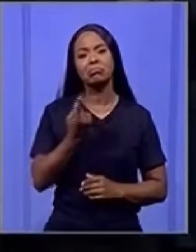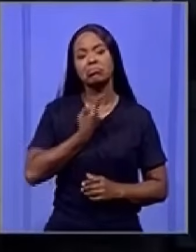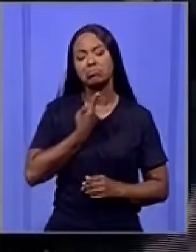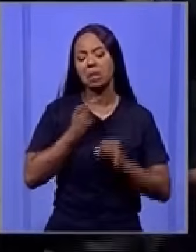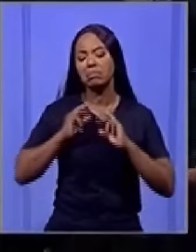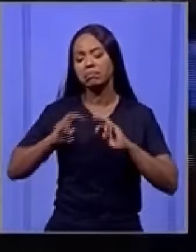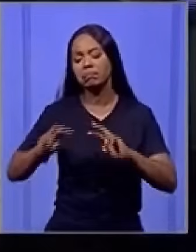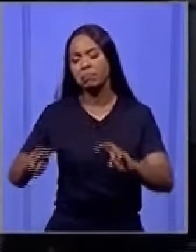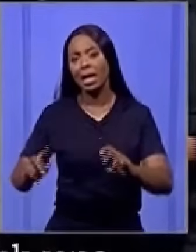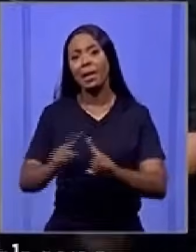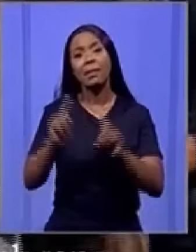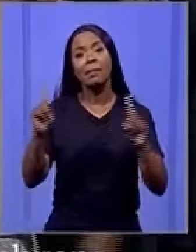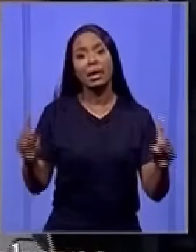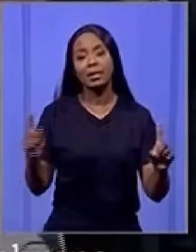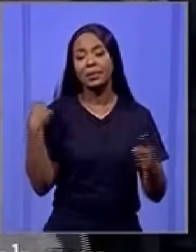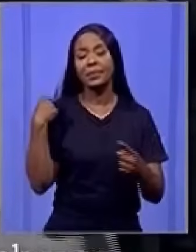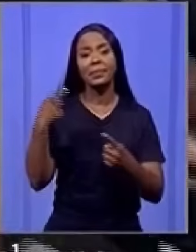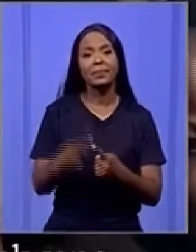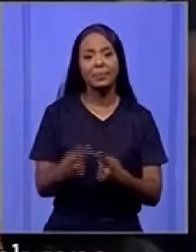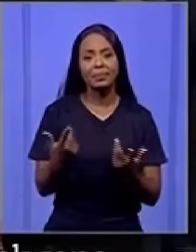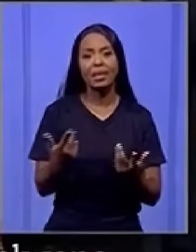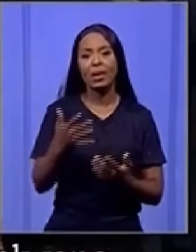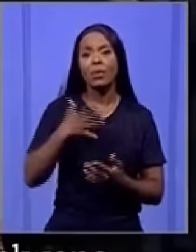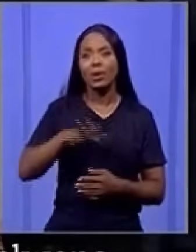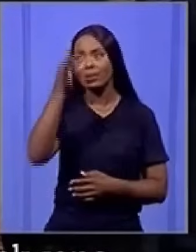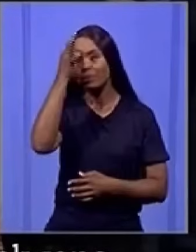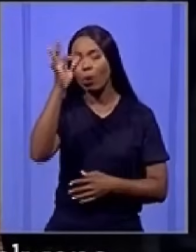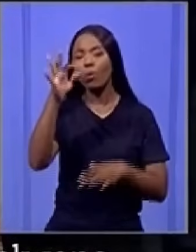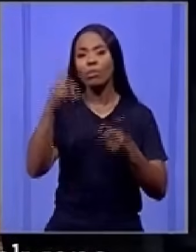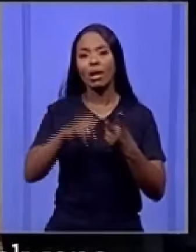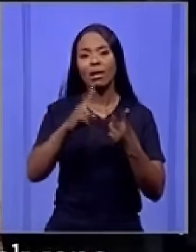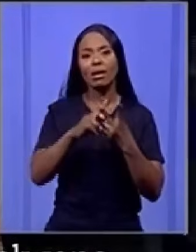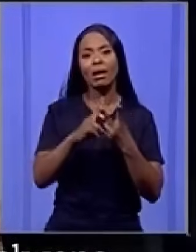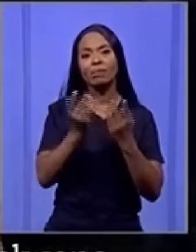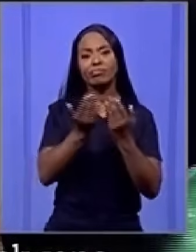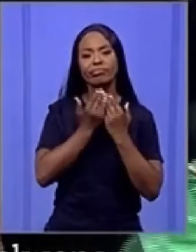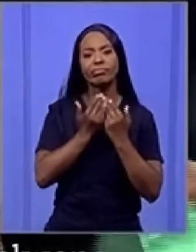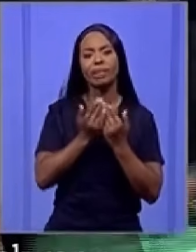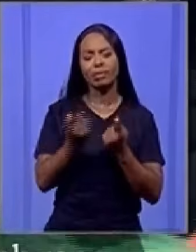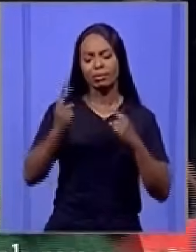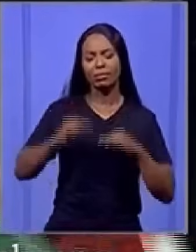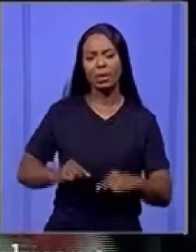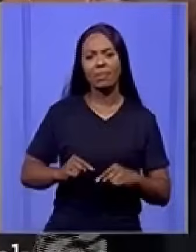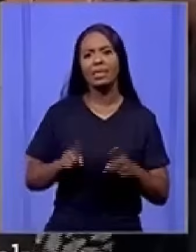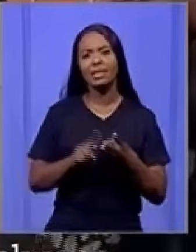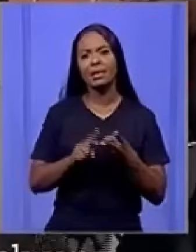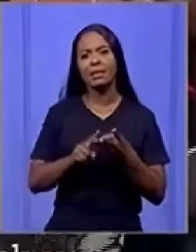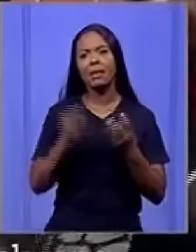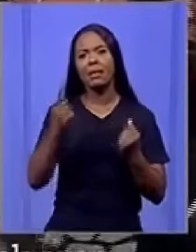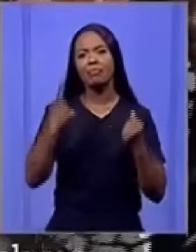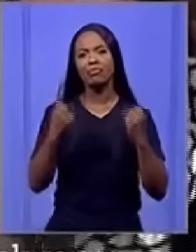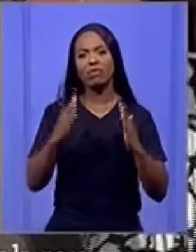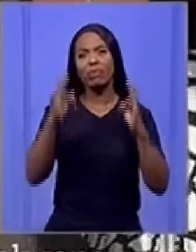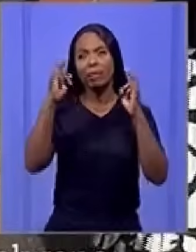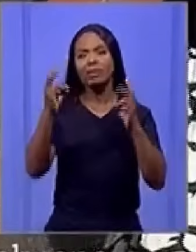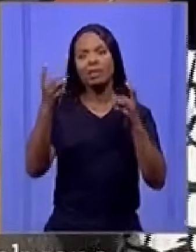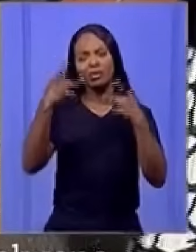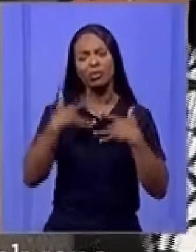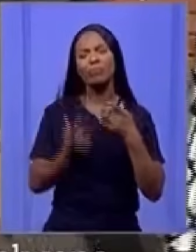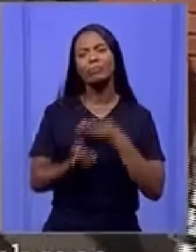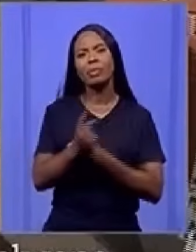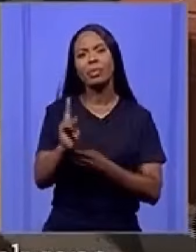rona. But so far re lebeletse gore puso sekolo le the bus company ba tlo bolela rona go etsahetse. Batsadi le bone